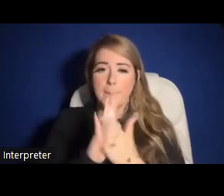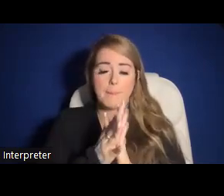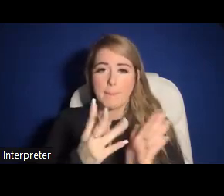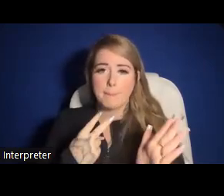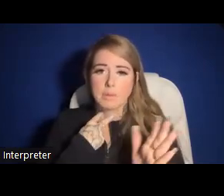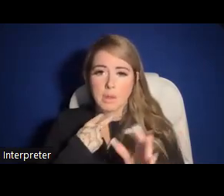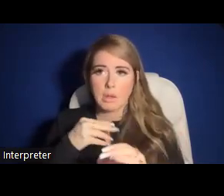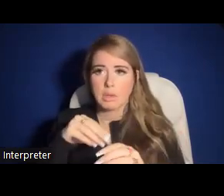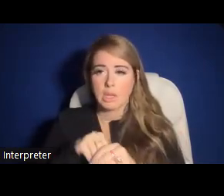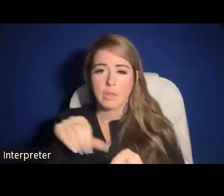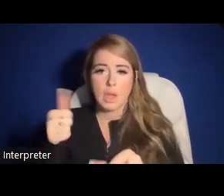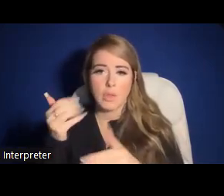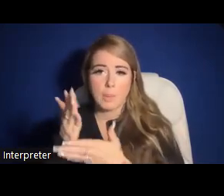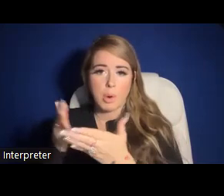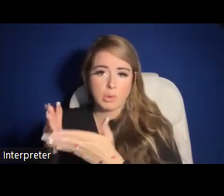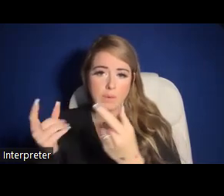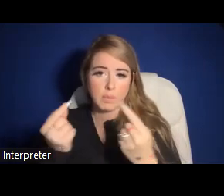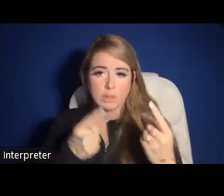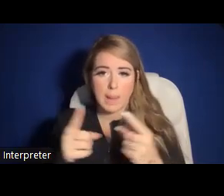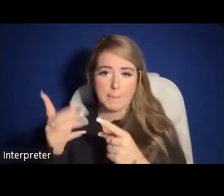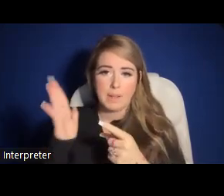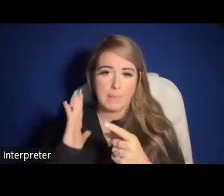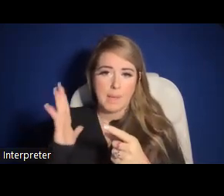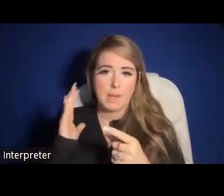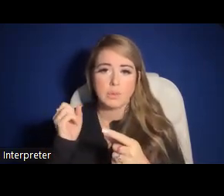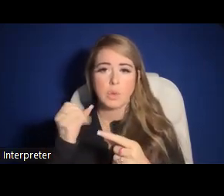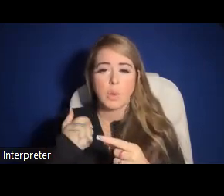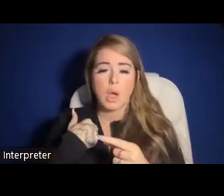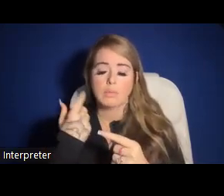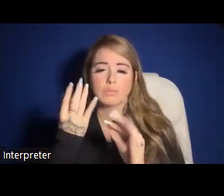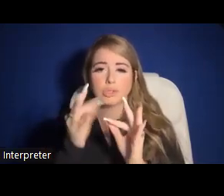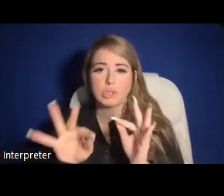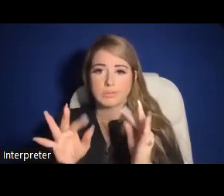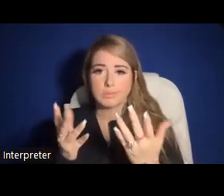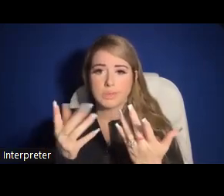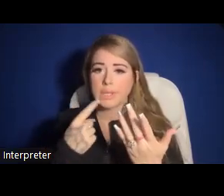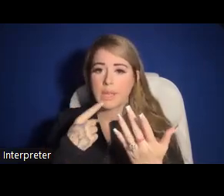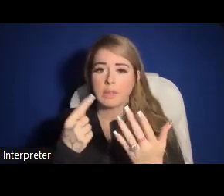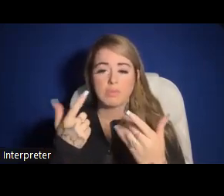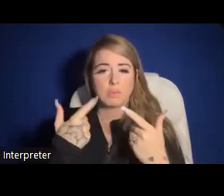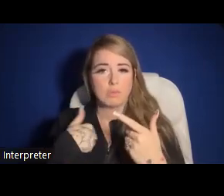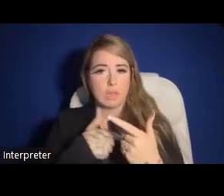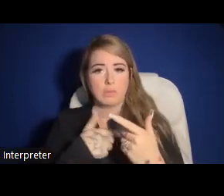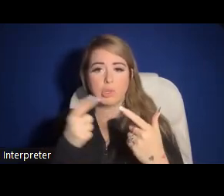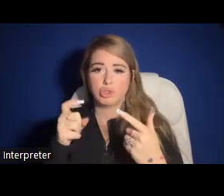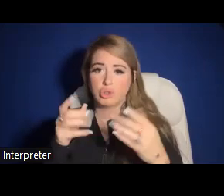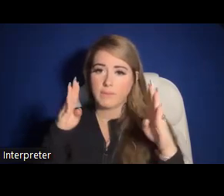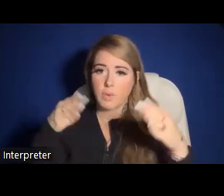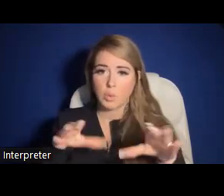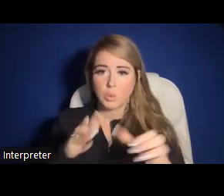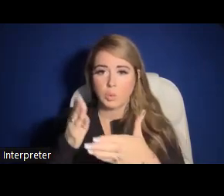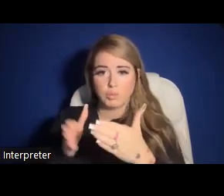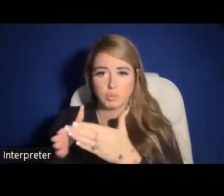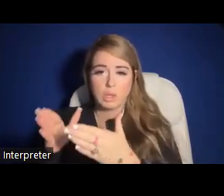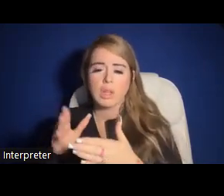other aspects of what's happened in the past. So I'm just down, like, let's just focus, get stuff done. Not that the other stuff's not